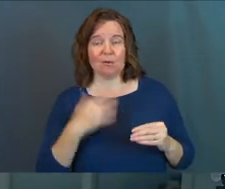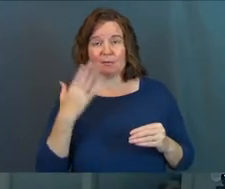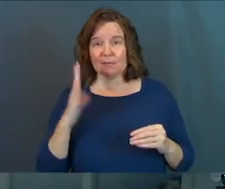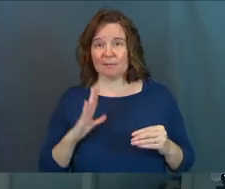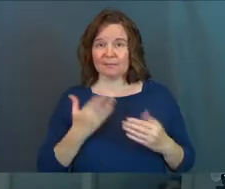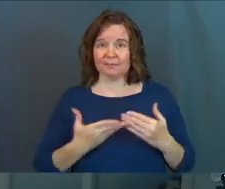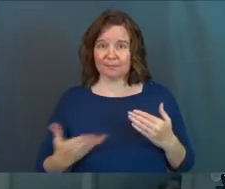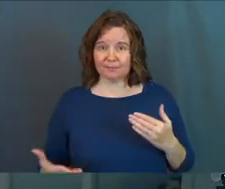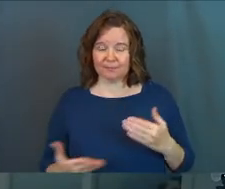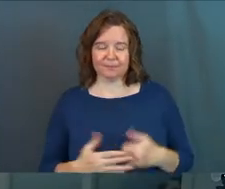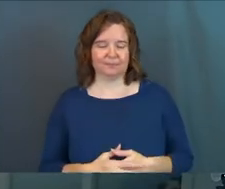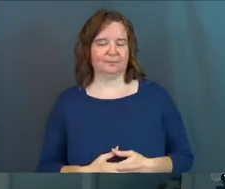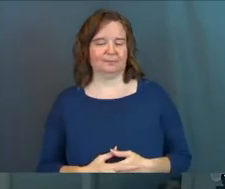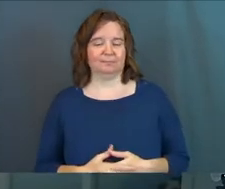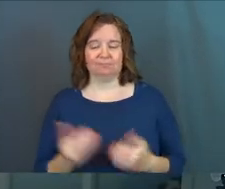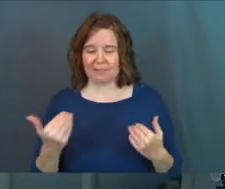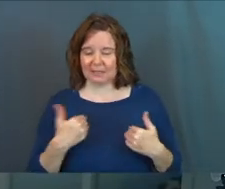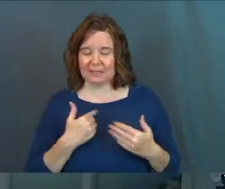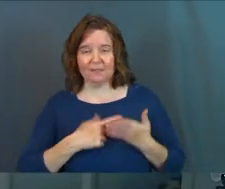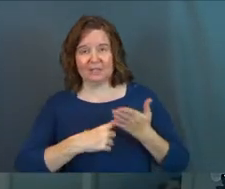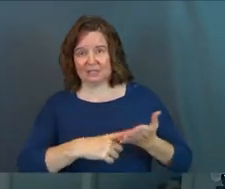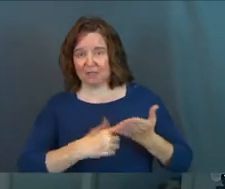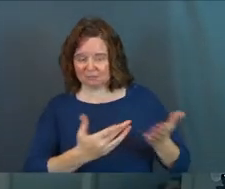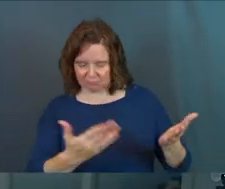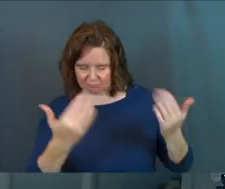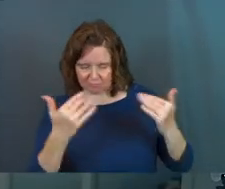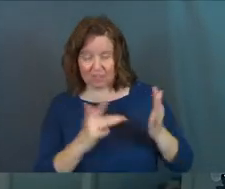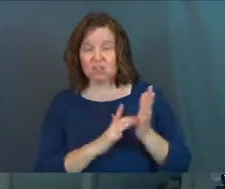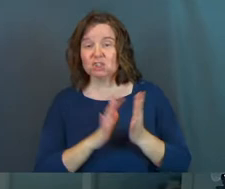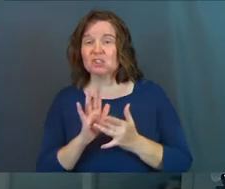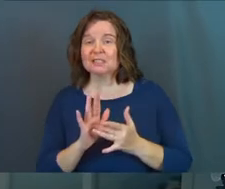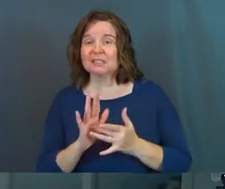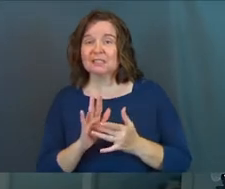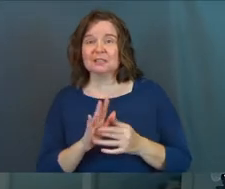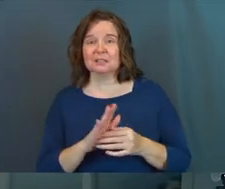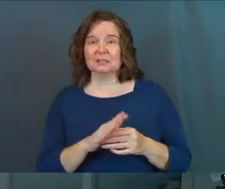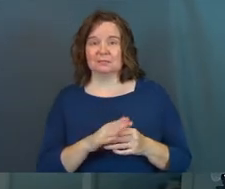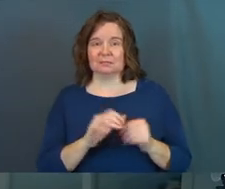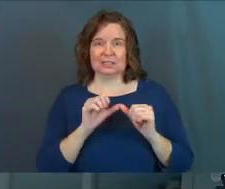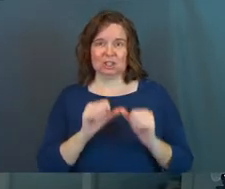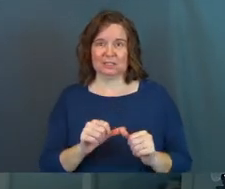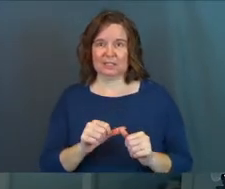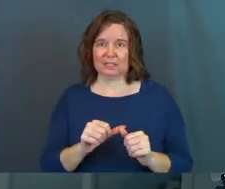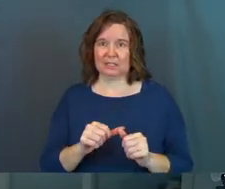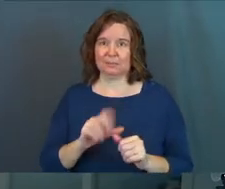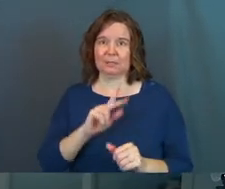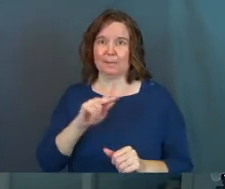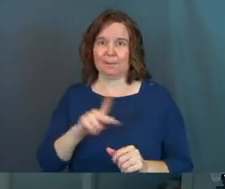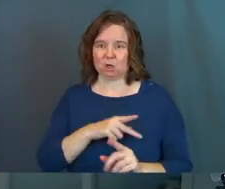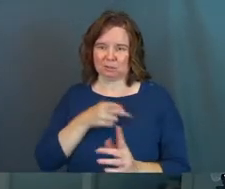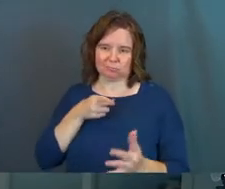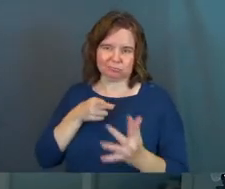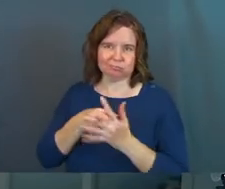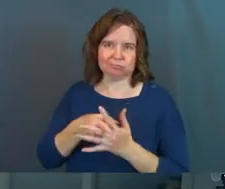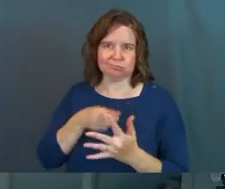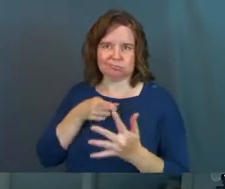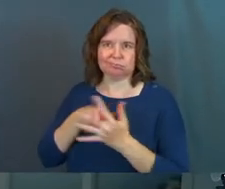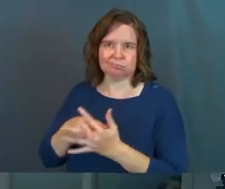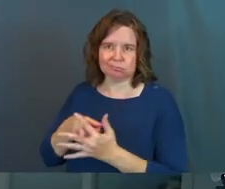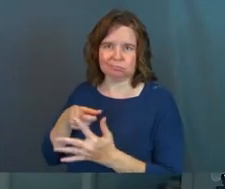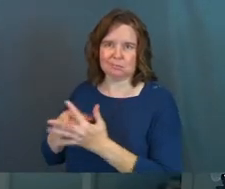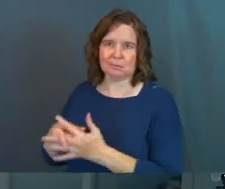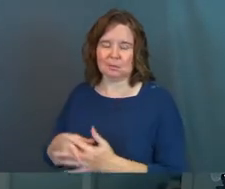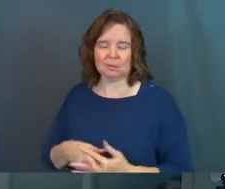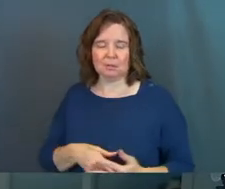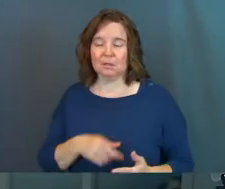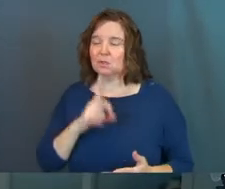God stuff. Let's have a discussion. And Jesus just keeps making it personal. Jesus answered verse 5.